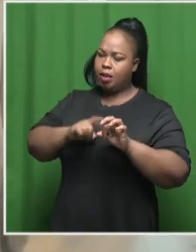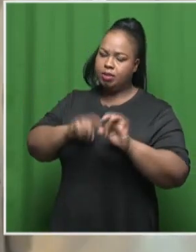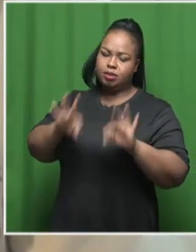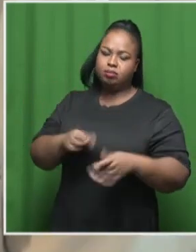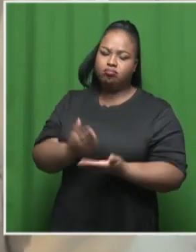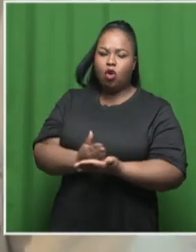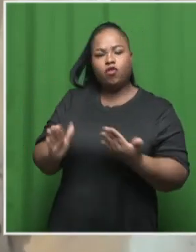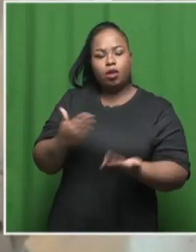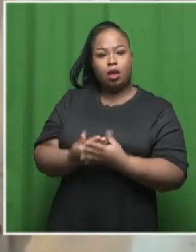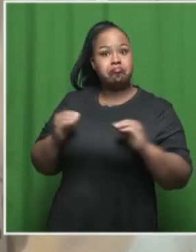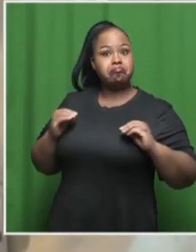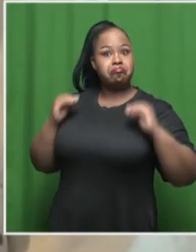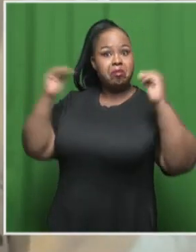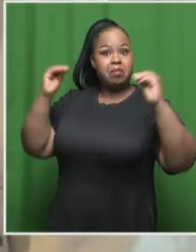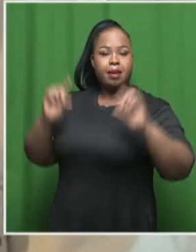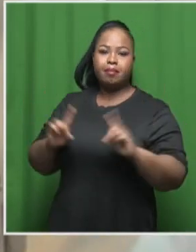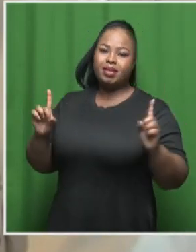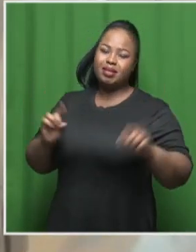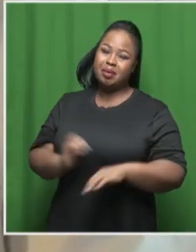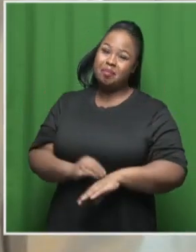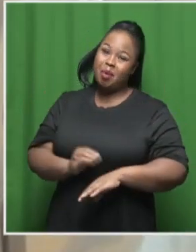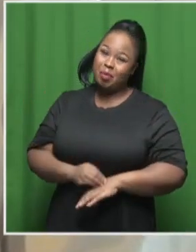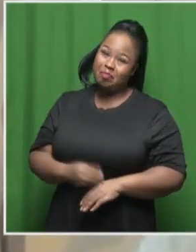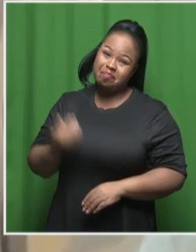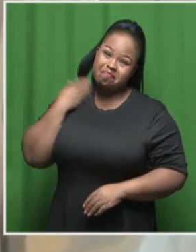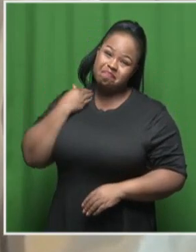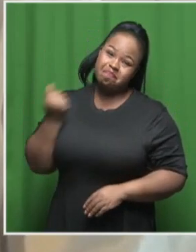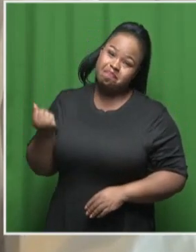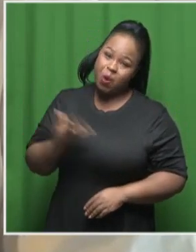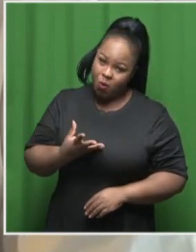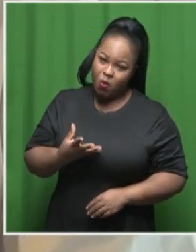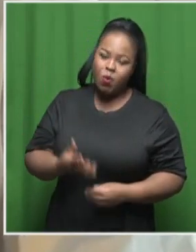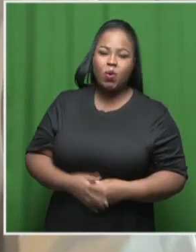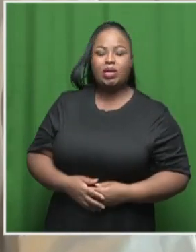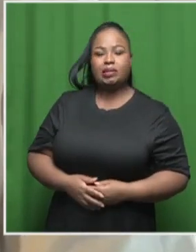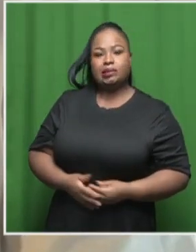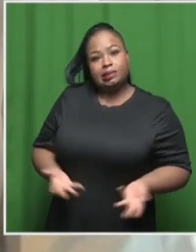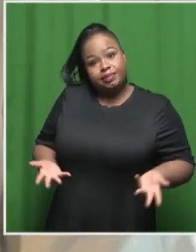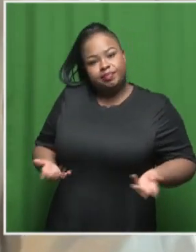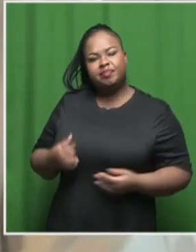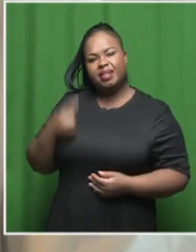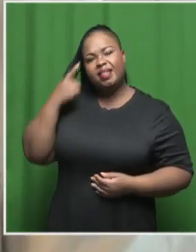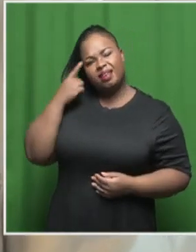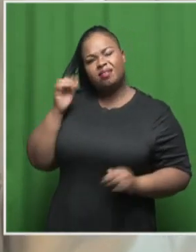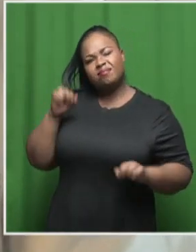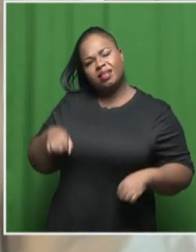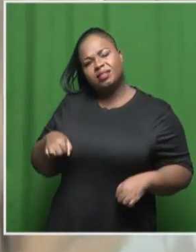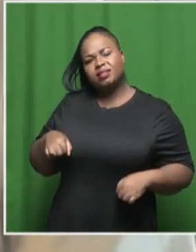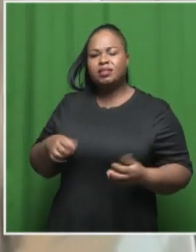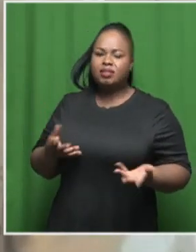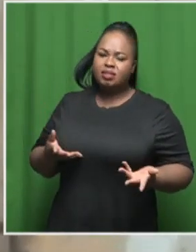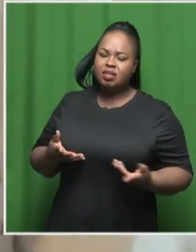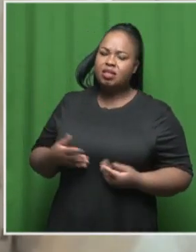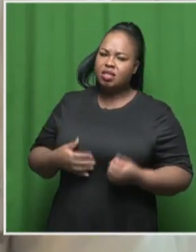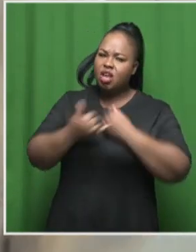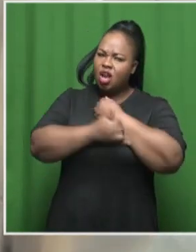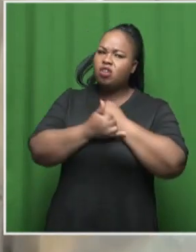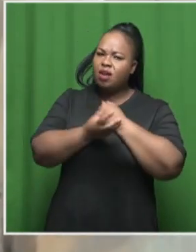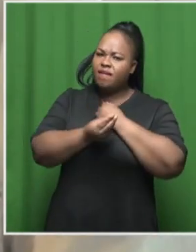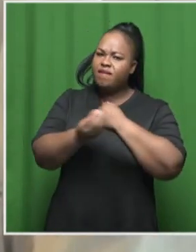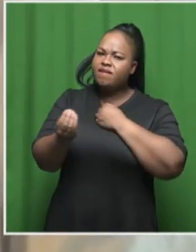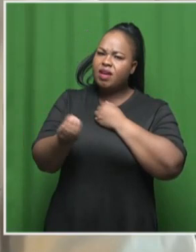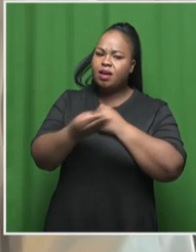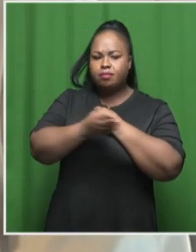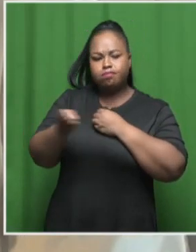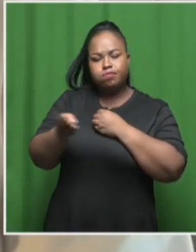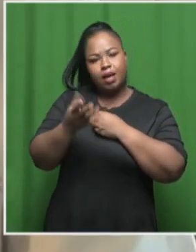really well advanced, but the problem is the cost of them. So I think there might be a couple in the whole country. There are other people that